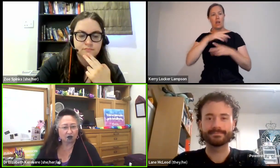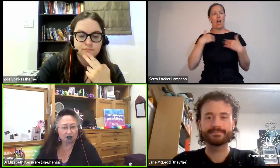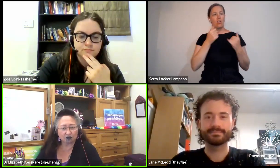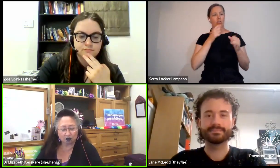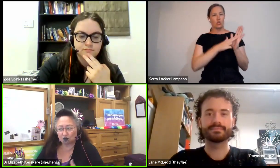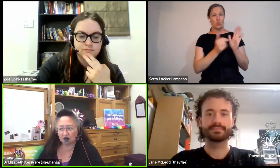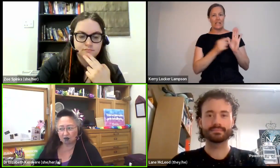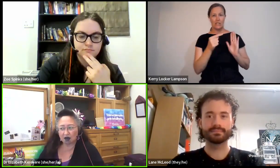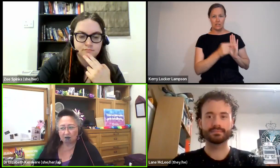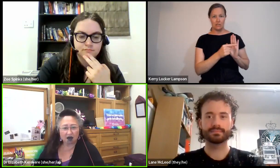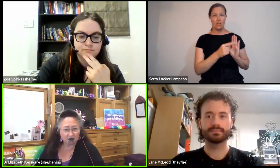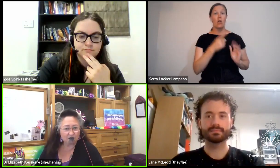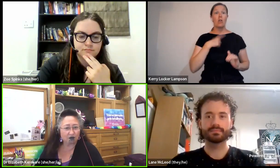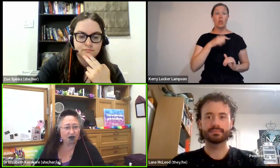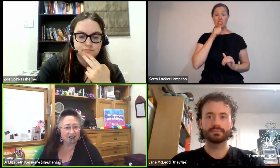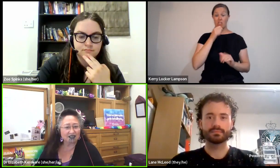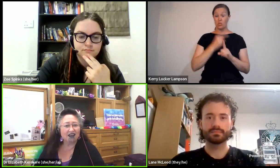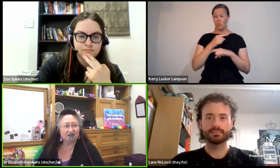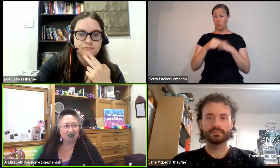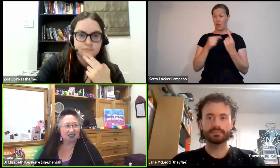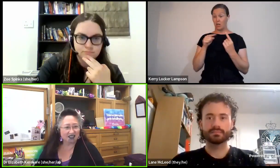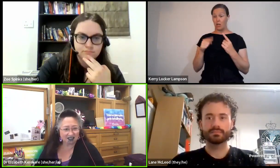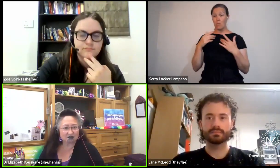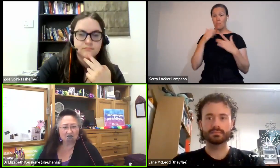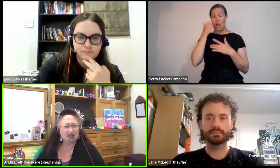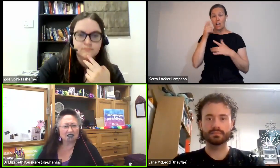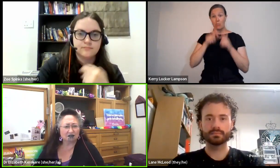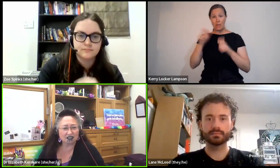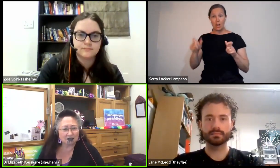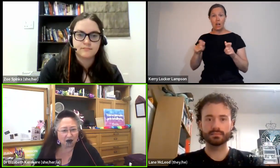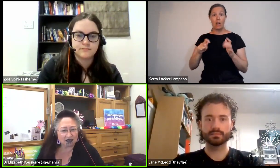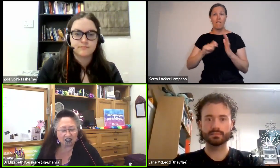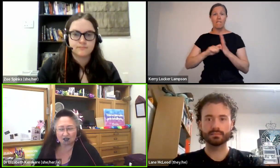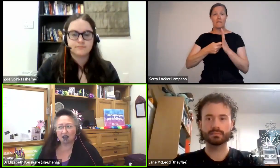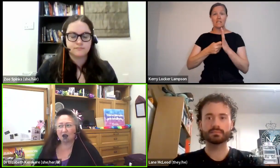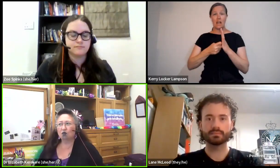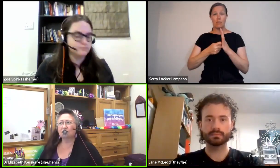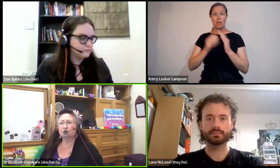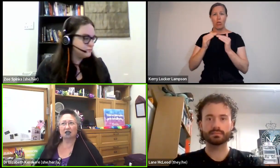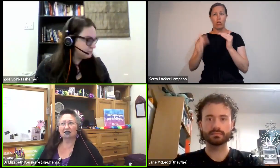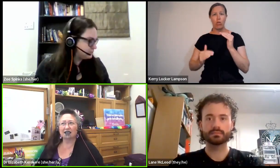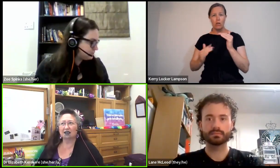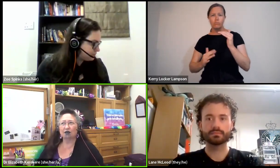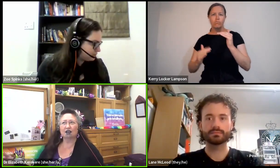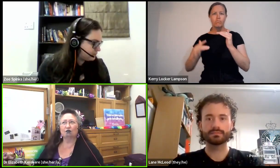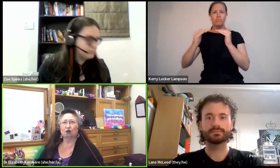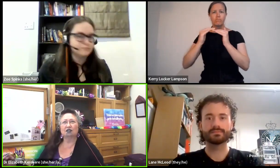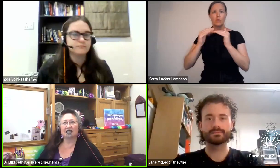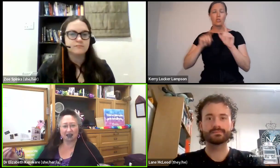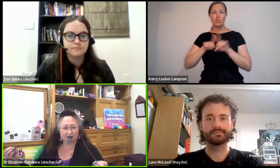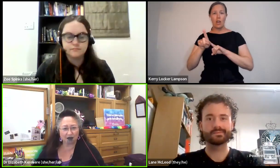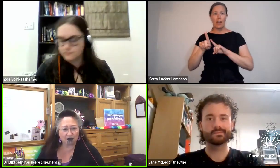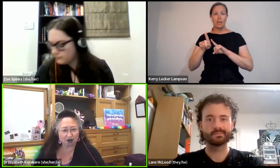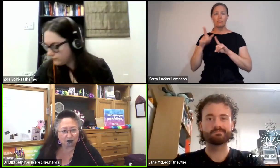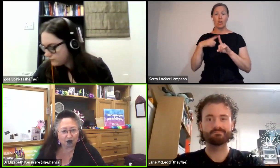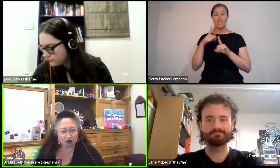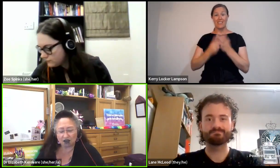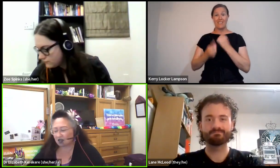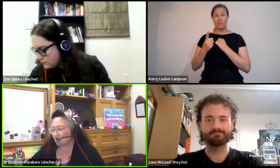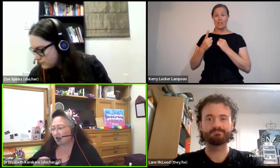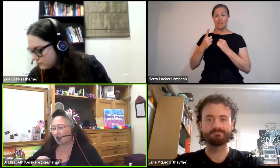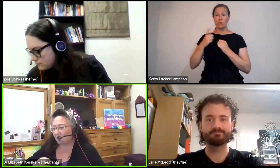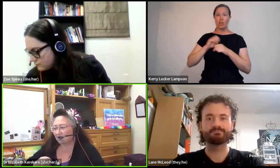Because of course, if you're talking about Māori people and fixing the massive disparities, which we are seeing reinforced and happening because